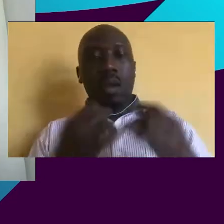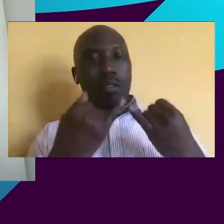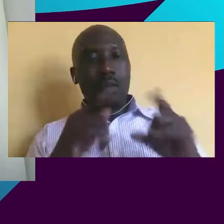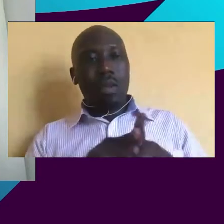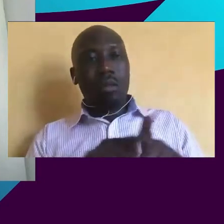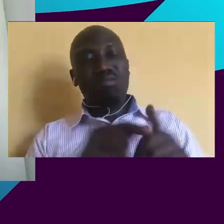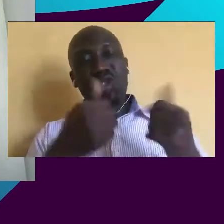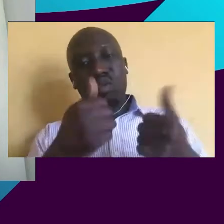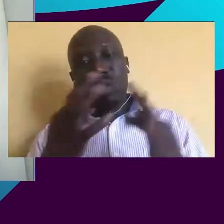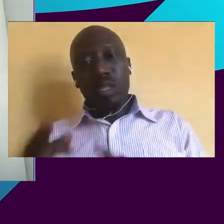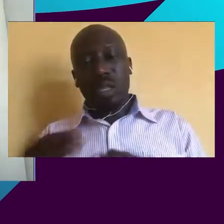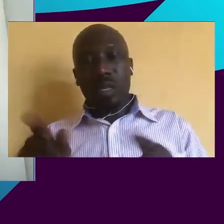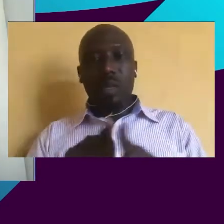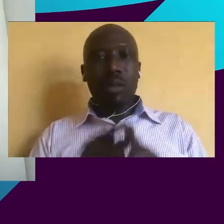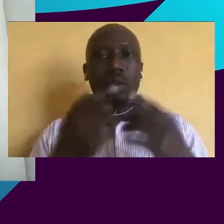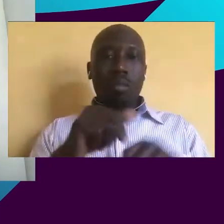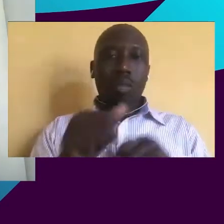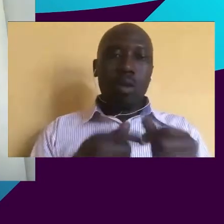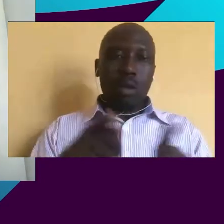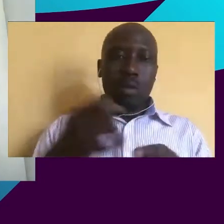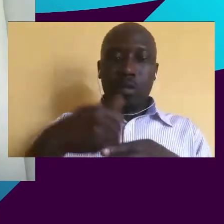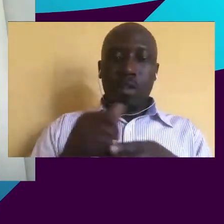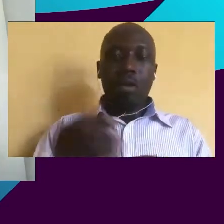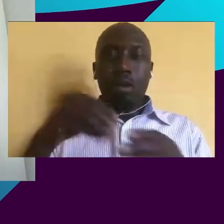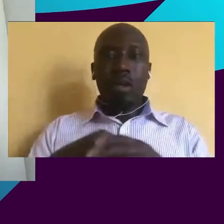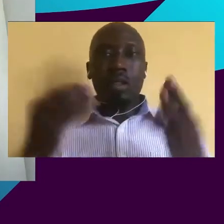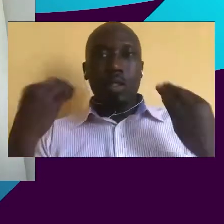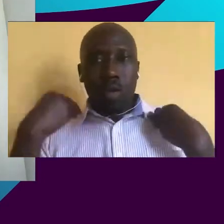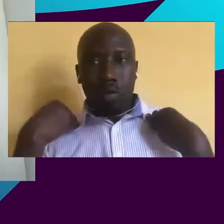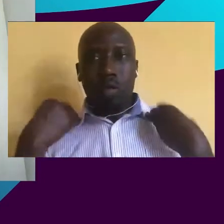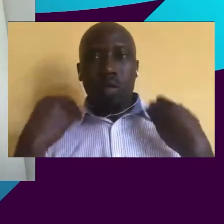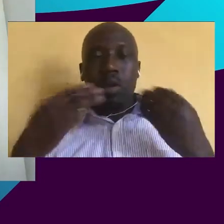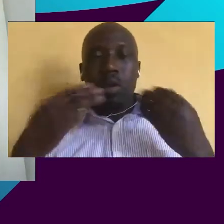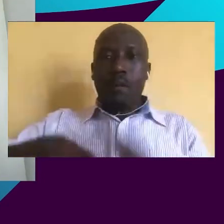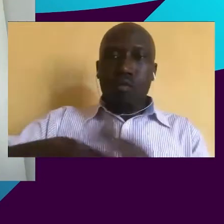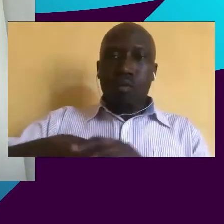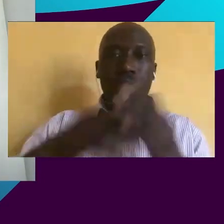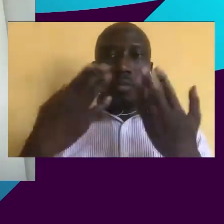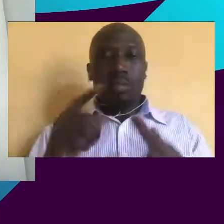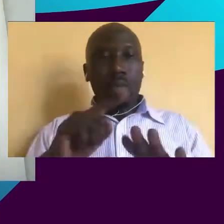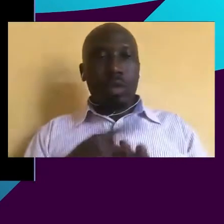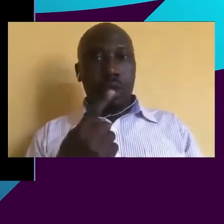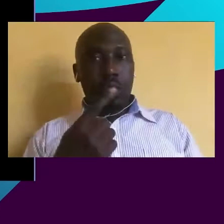getting involved in football when they do not see anyone